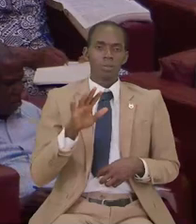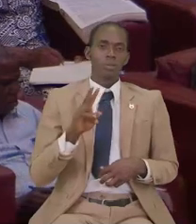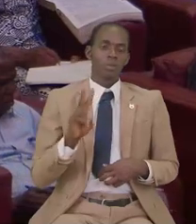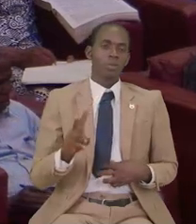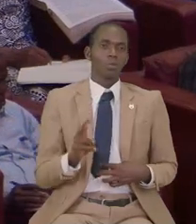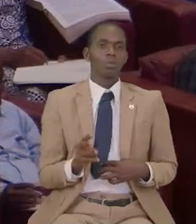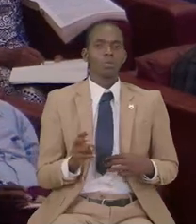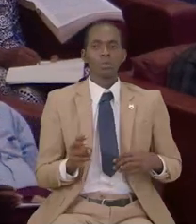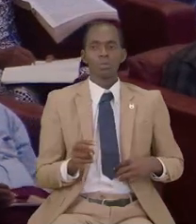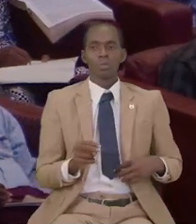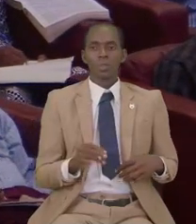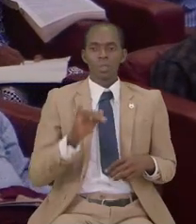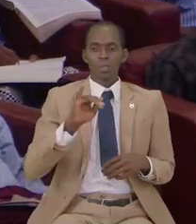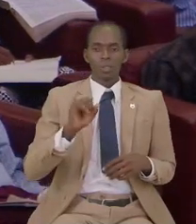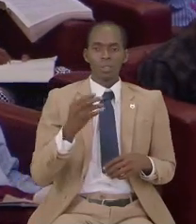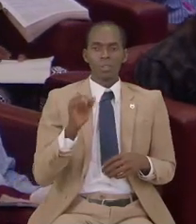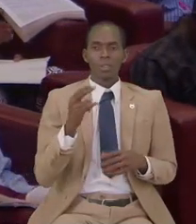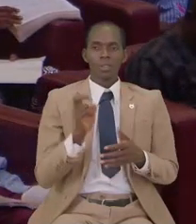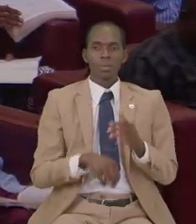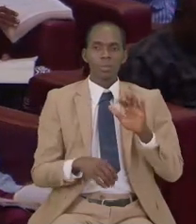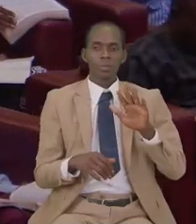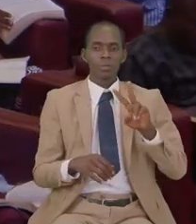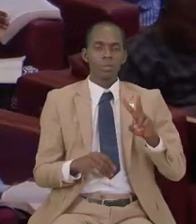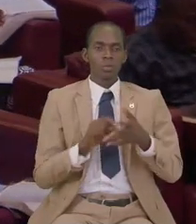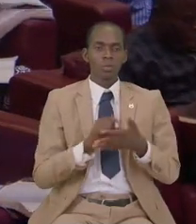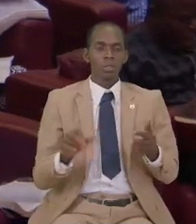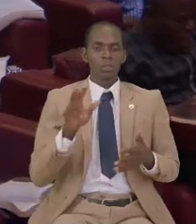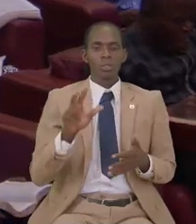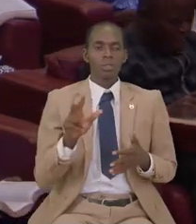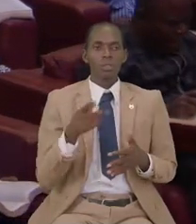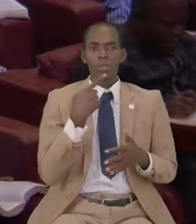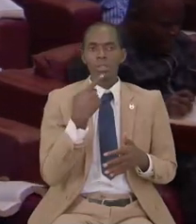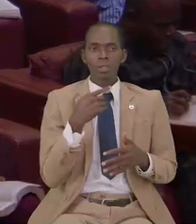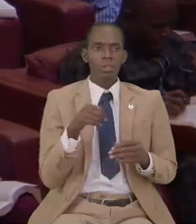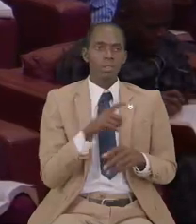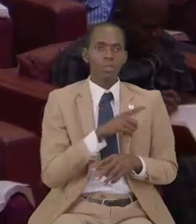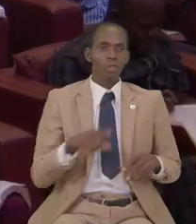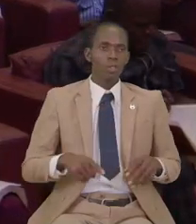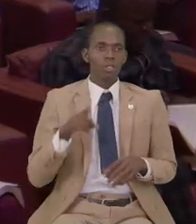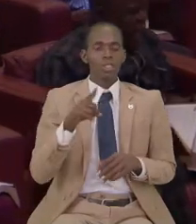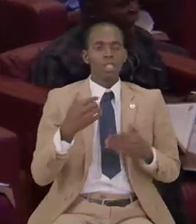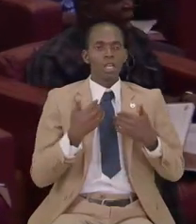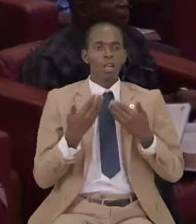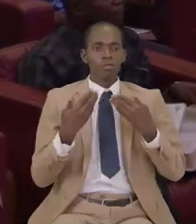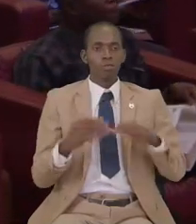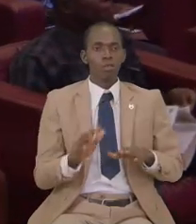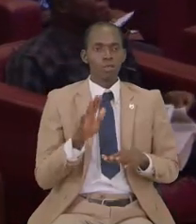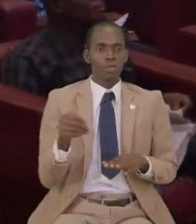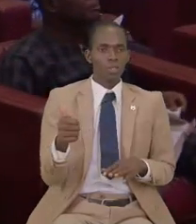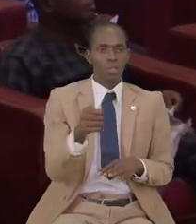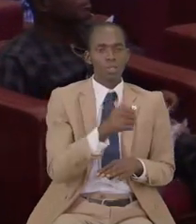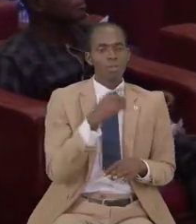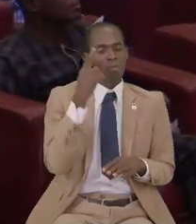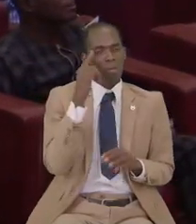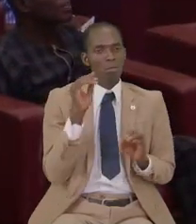verse 3. Isaiah chapter 52, verse 3, for thus says the Lord, ye have sold yourselves for